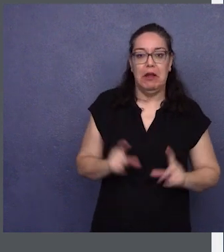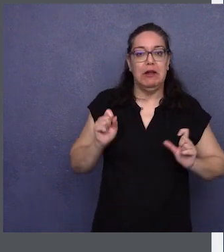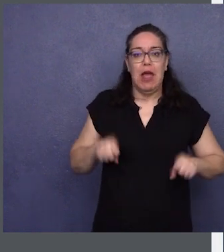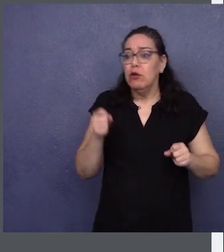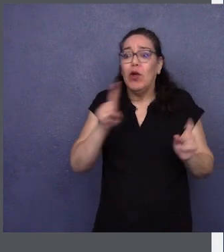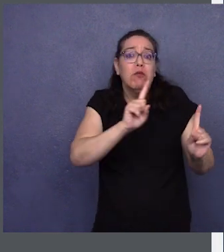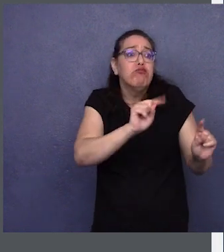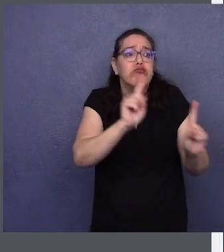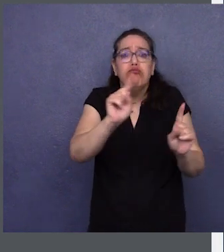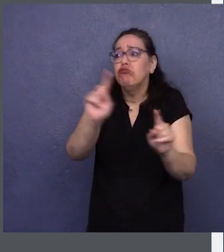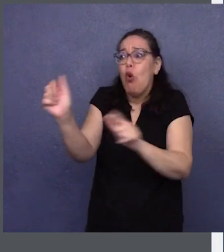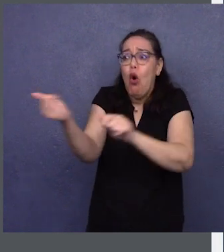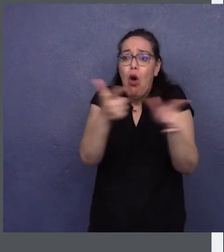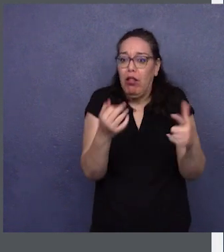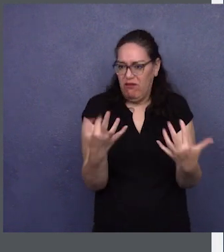see who's going to be in the room.